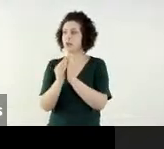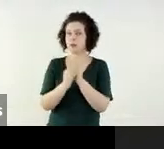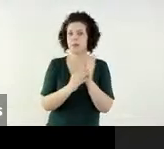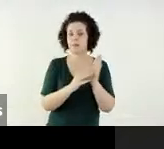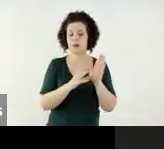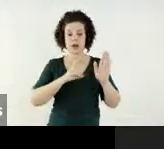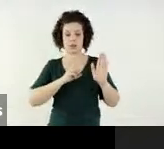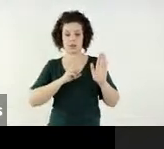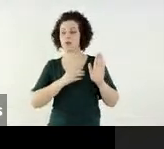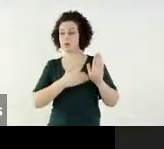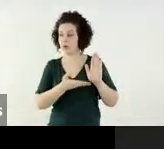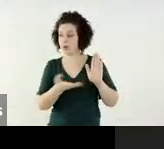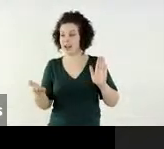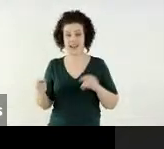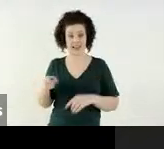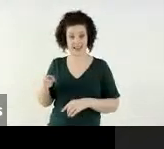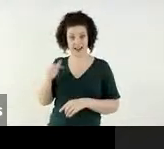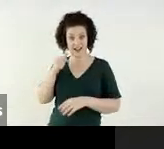her own studio